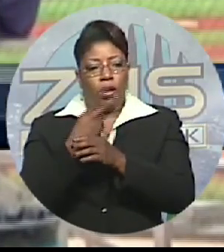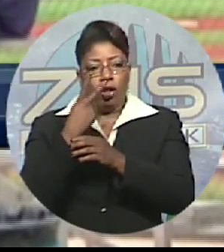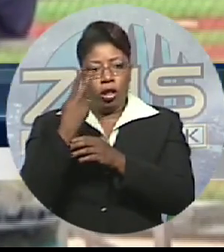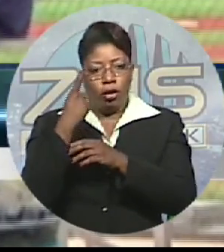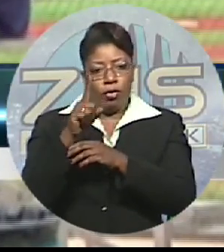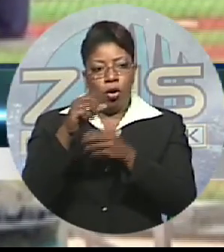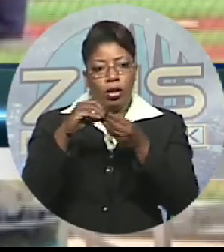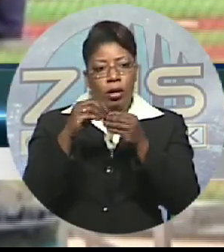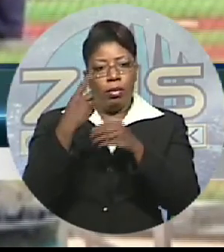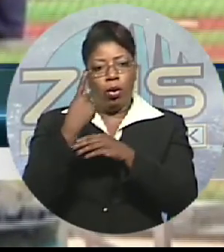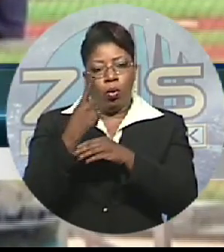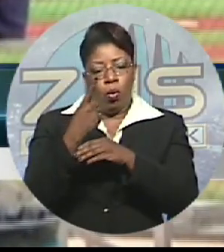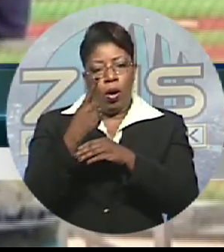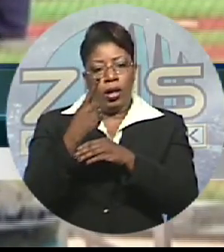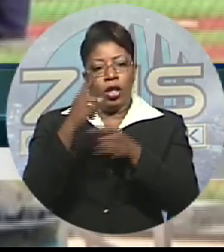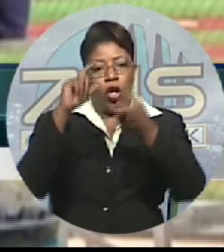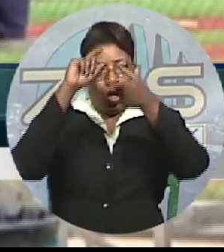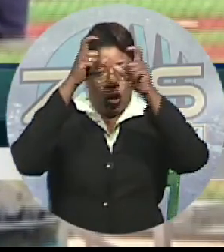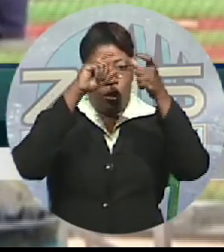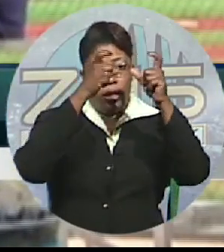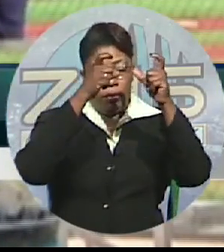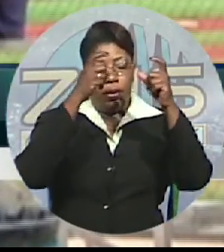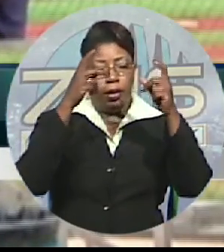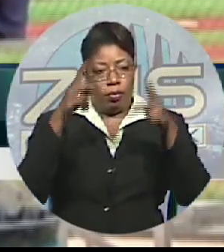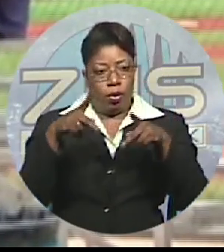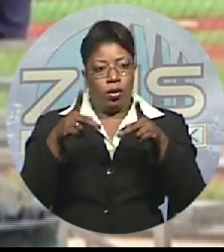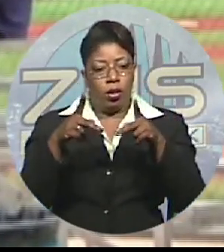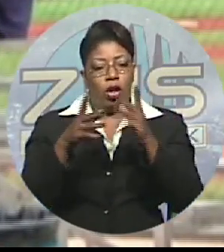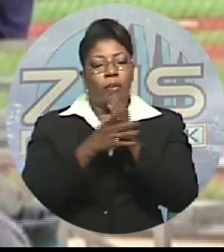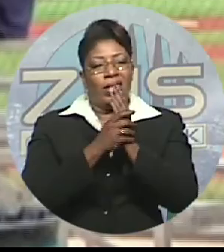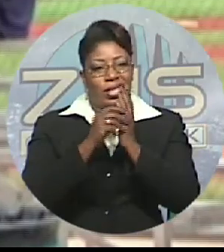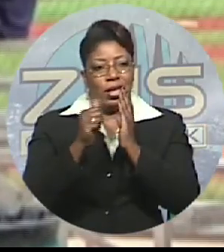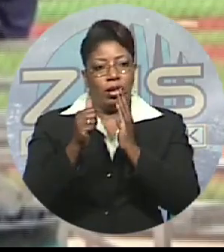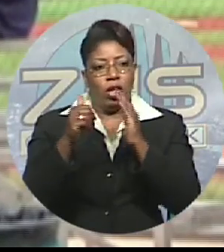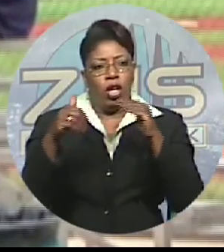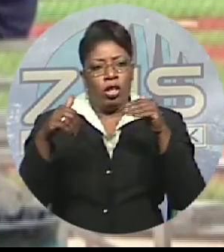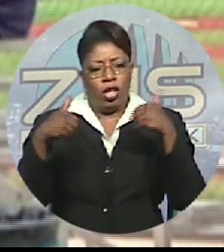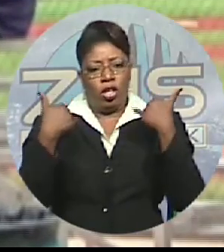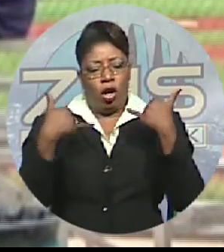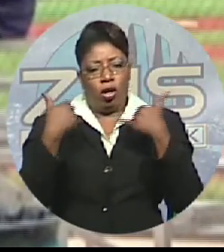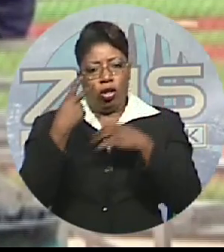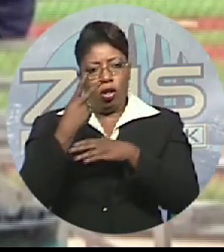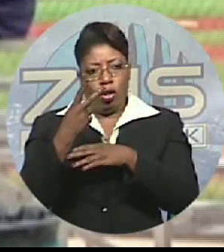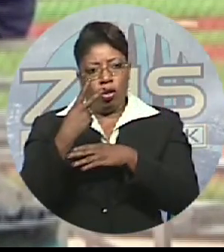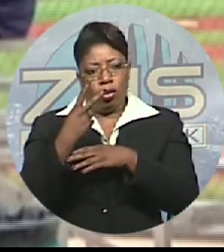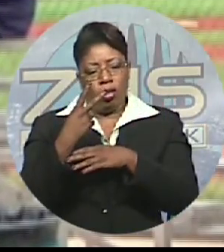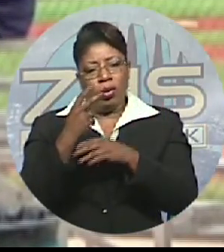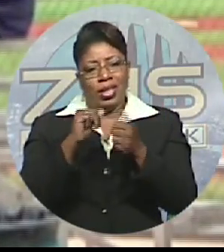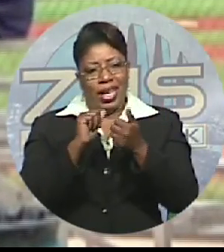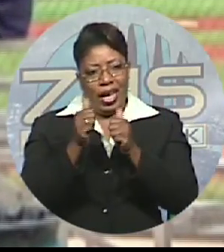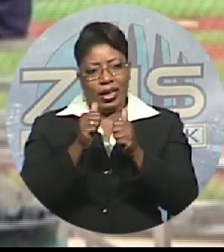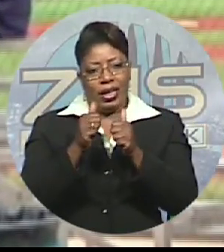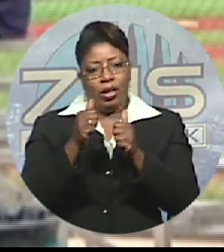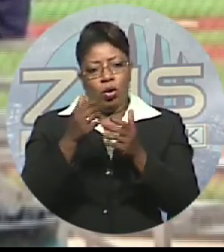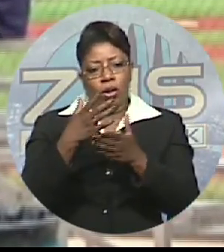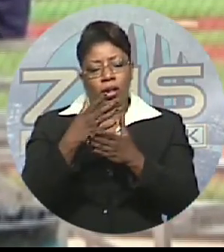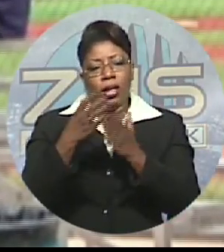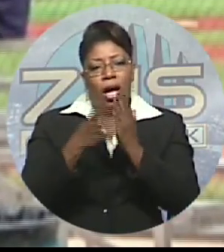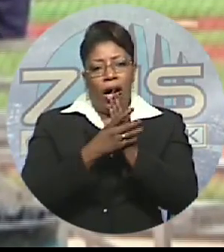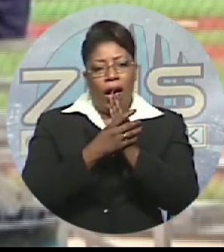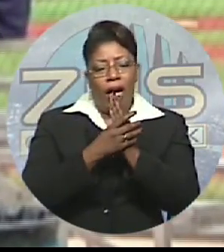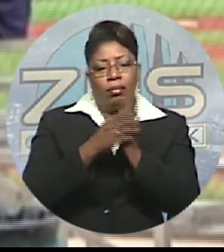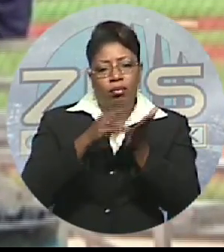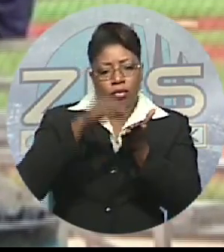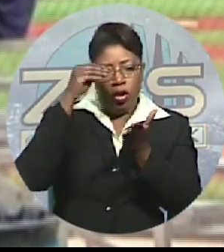number one, an Olympic caliber athlete. And I think the younger you look, the more you're looking for just the athlete that hopefully can learn baseball skills.